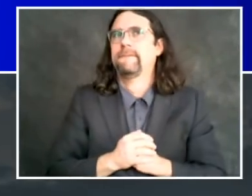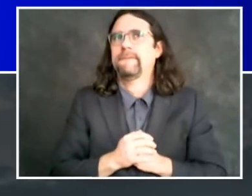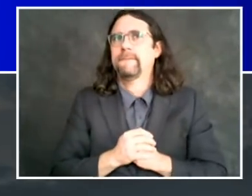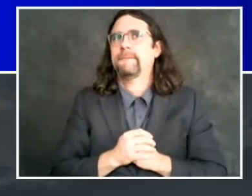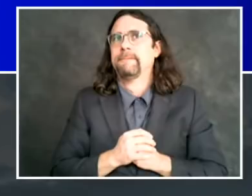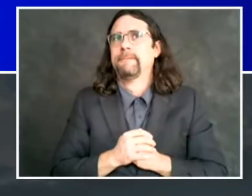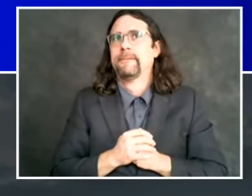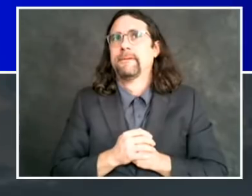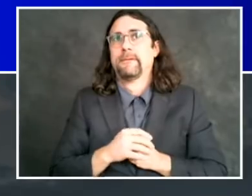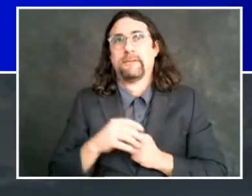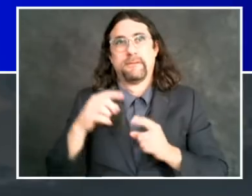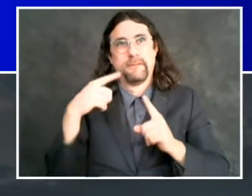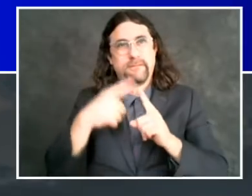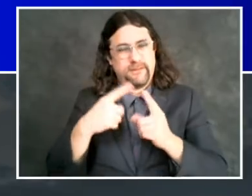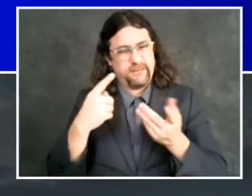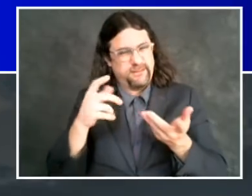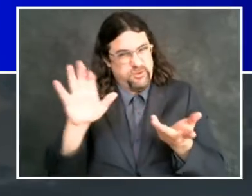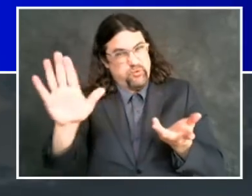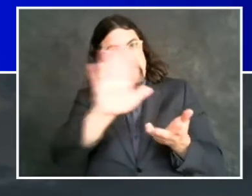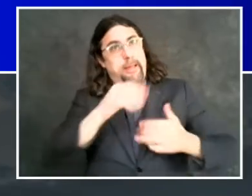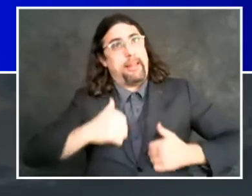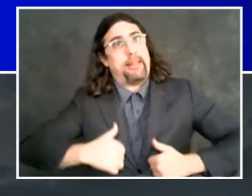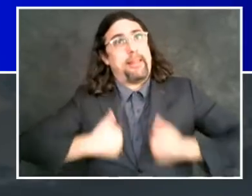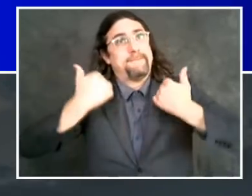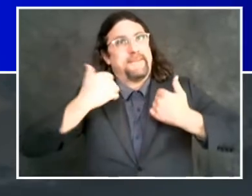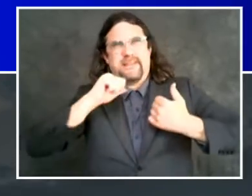job, but we need it. And it's making a big difference.